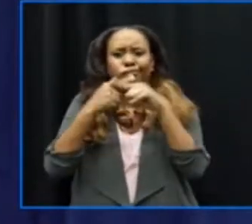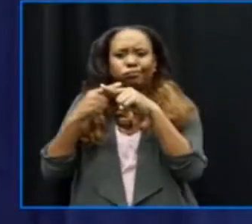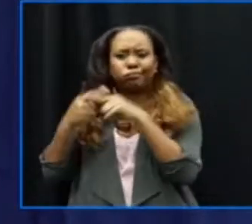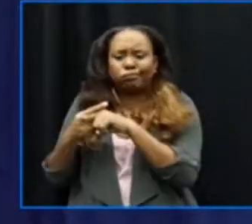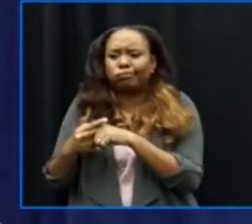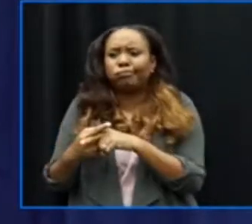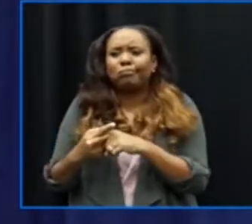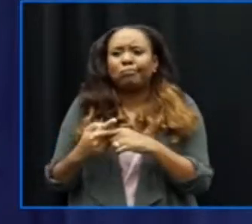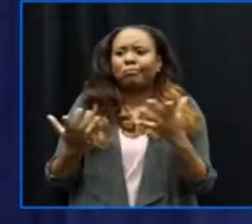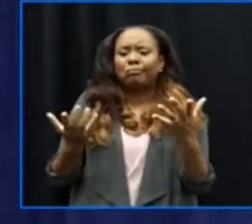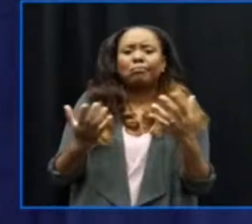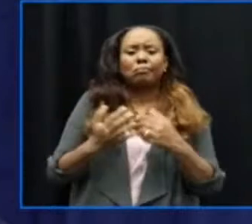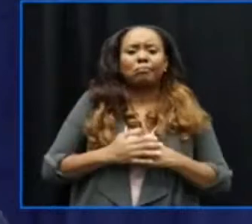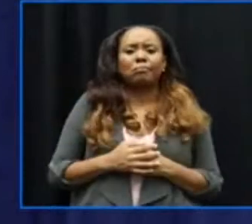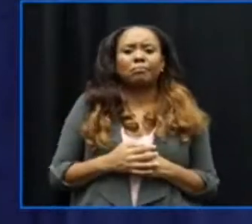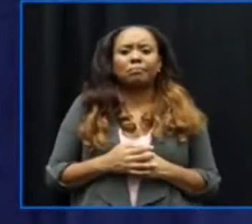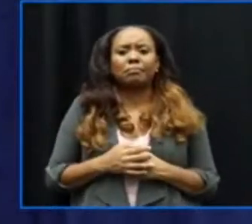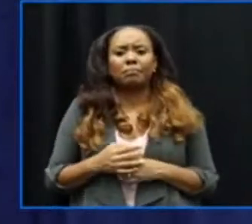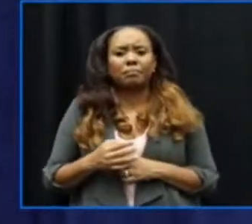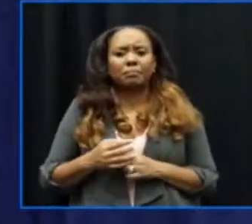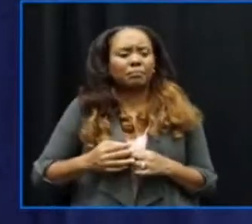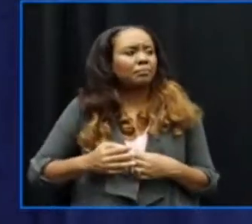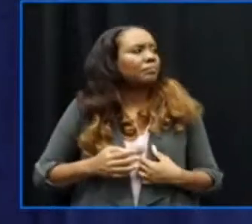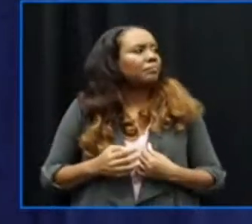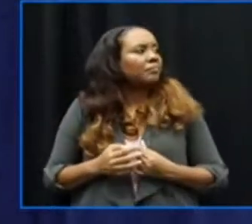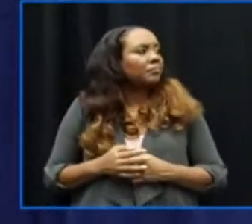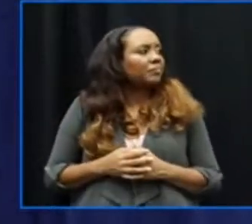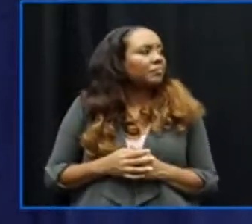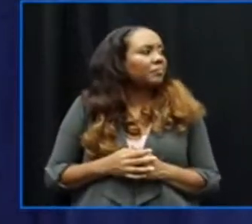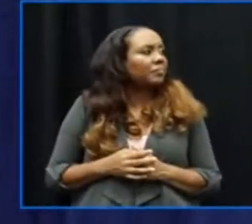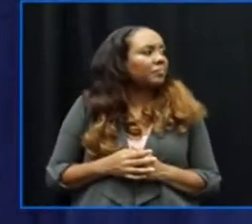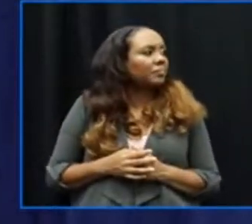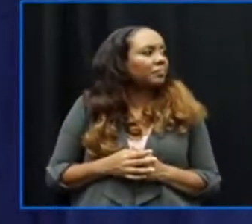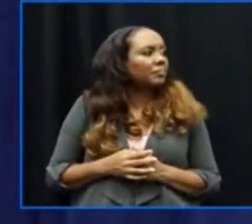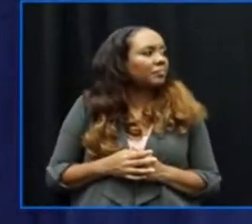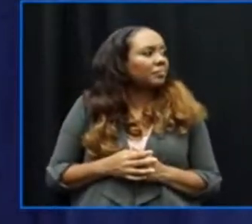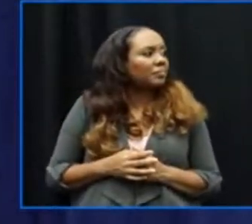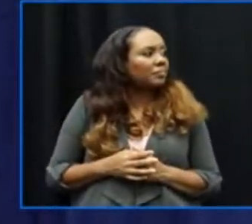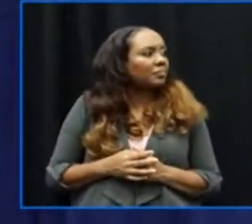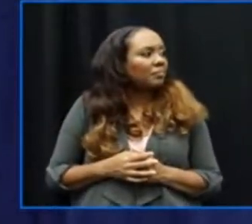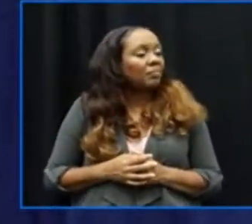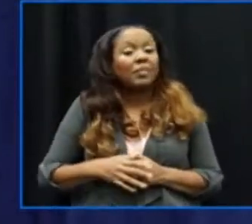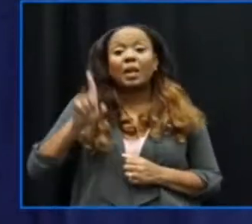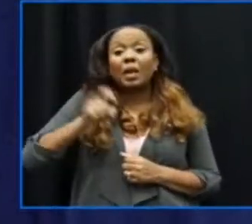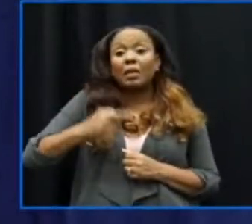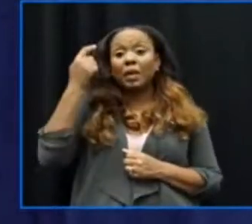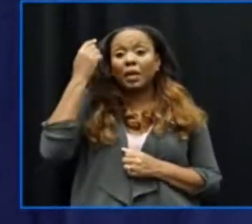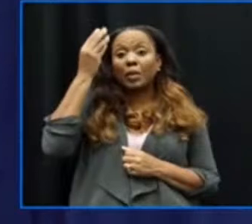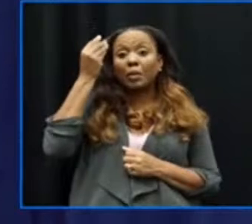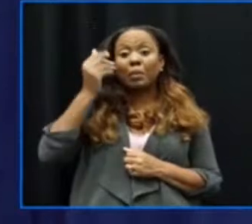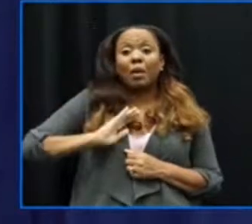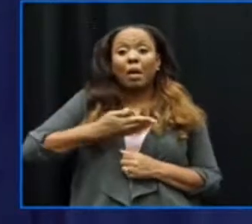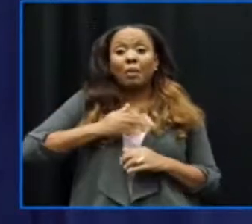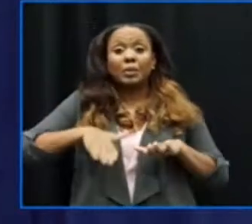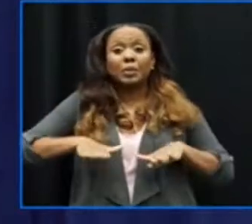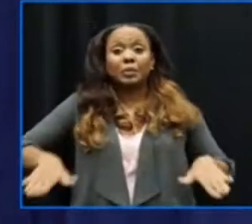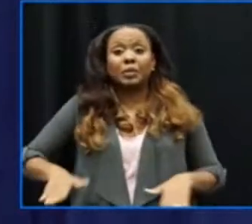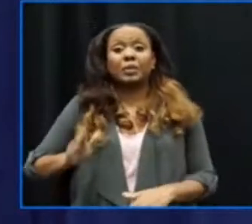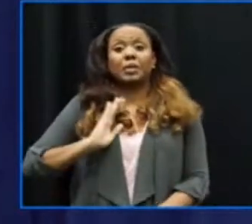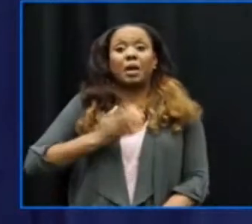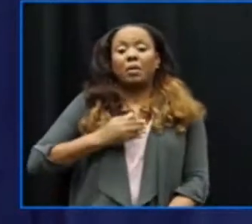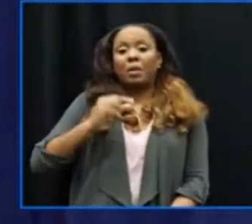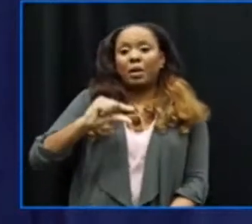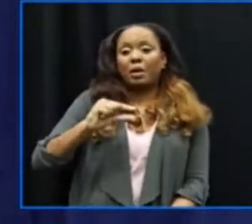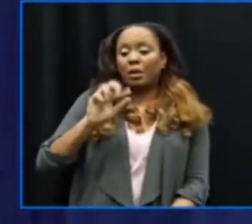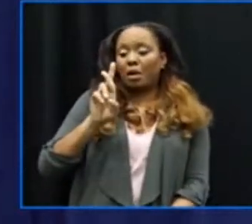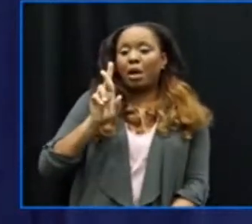part. And then, as I mentioned earlier about the long-term promise, we must think about our children and grandchildren and the ability to meet that